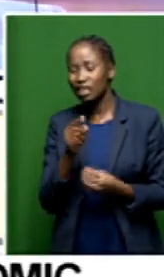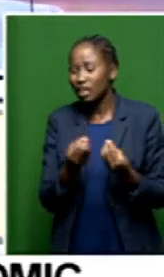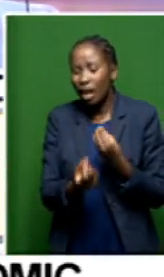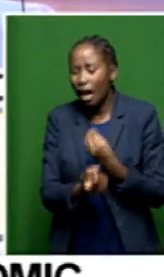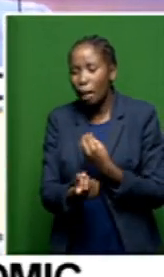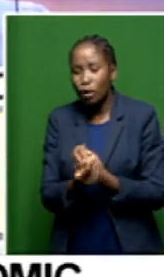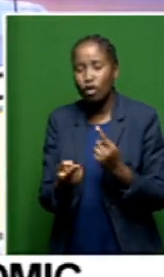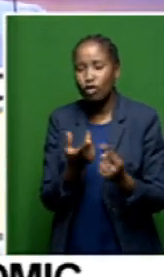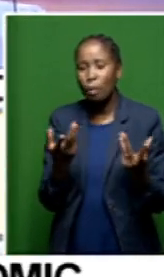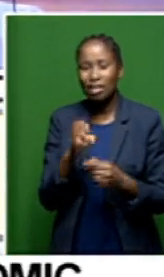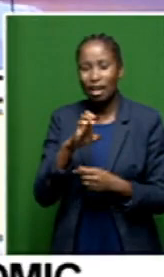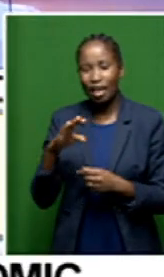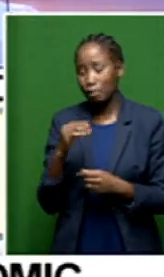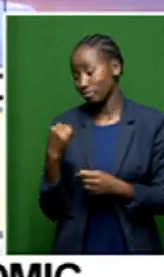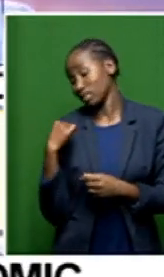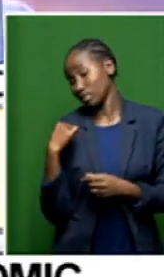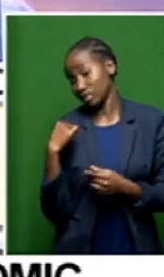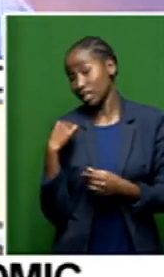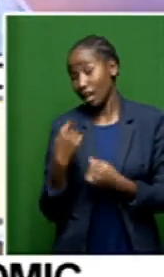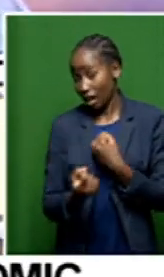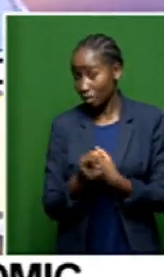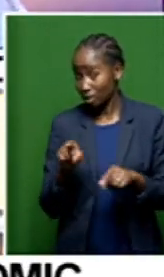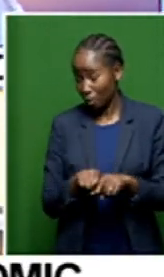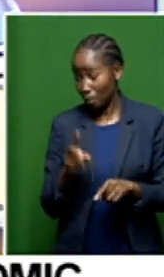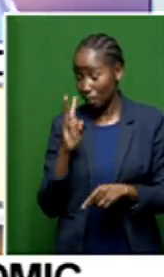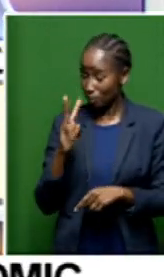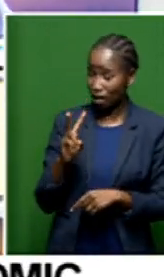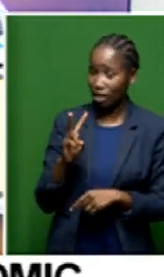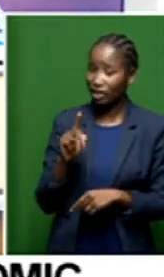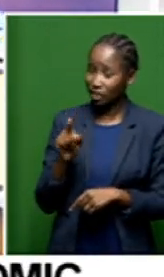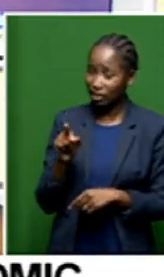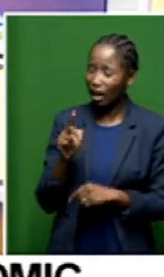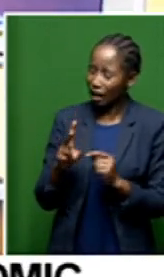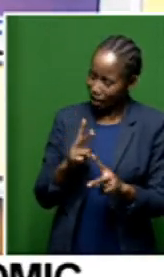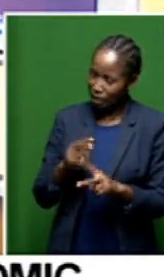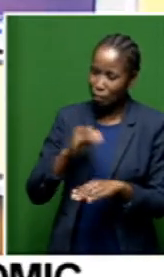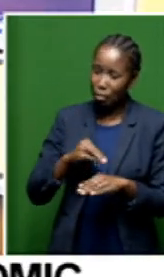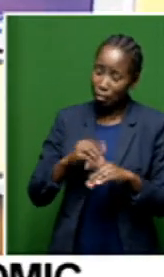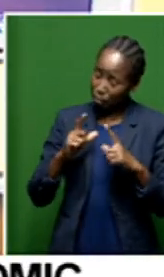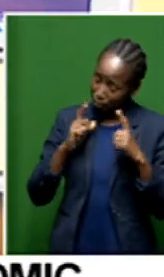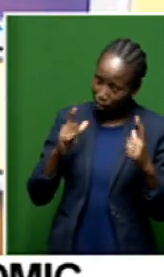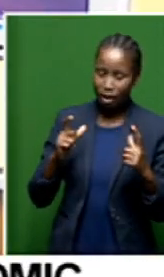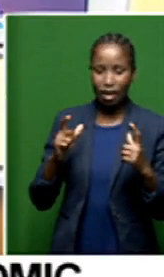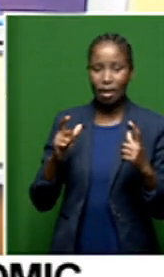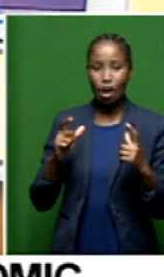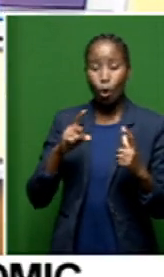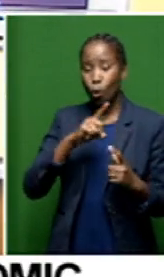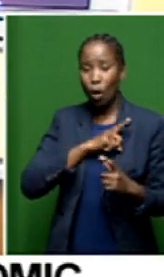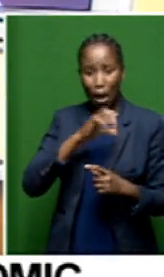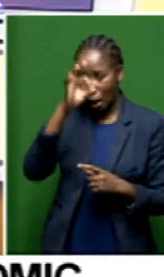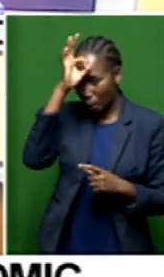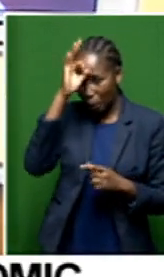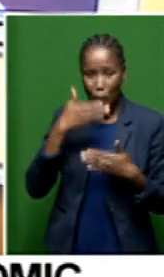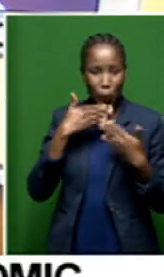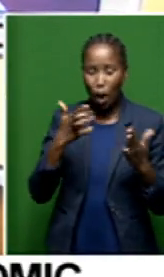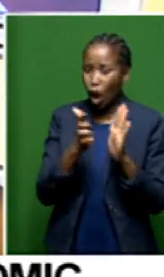in Quebec yesterday and worries that, you know, this is, again, another big problem when it comes to lawlessness in the country.